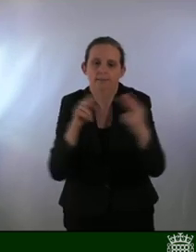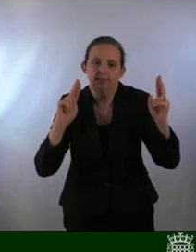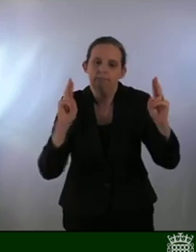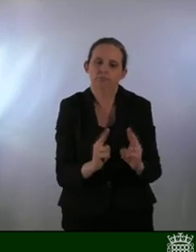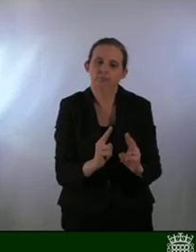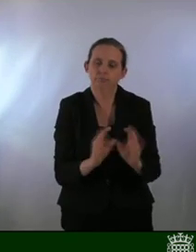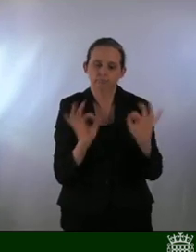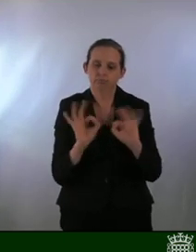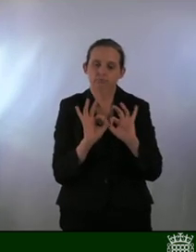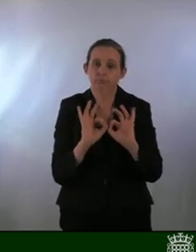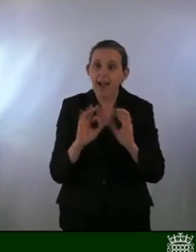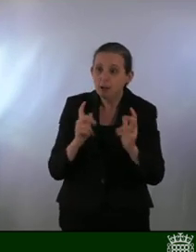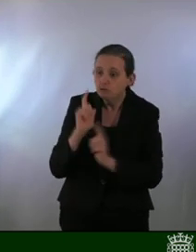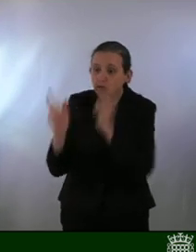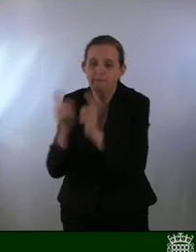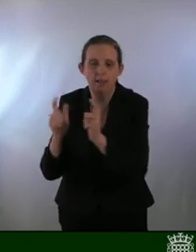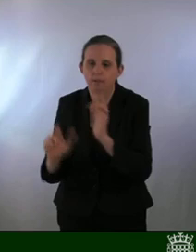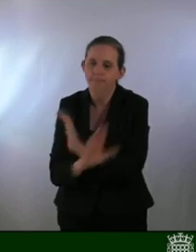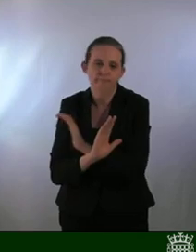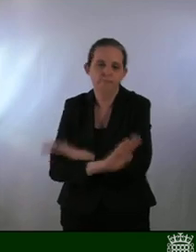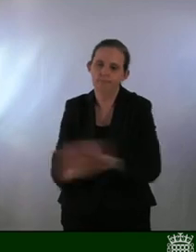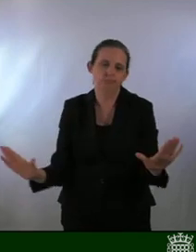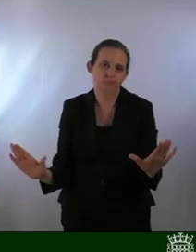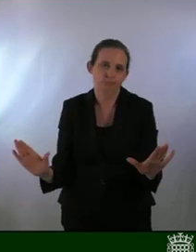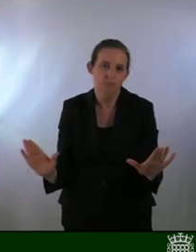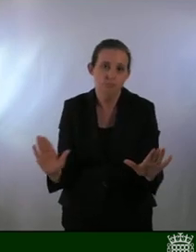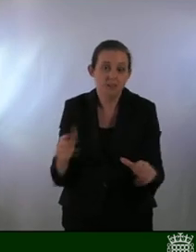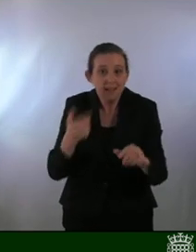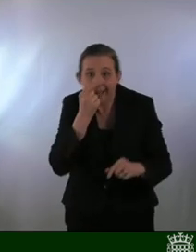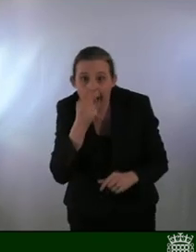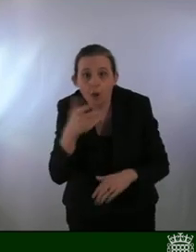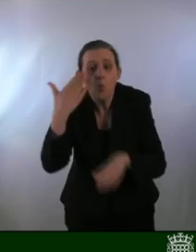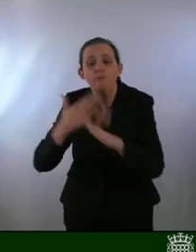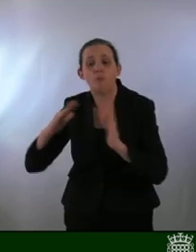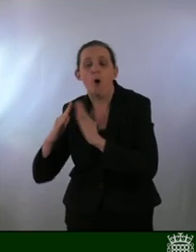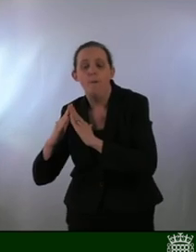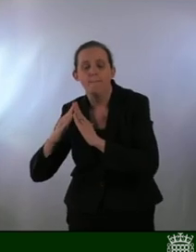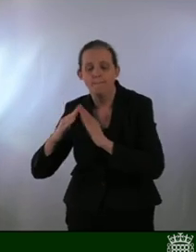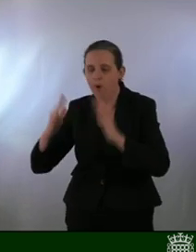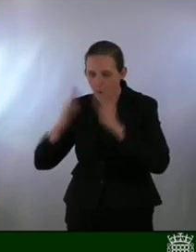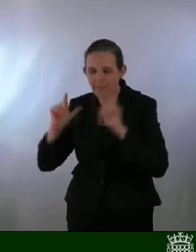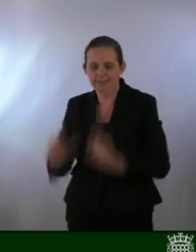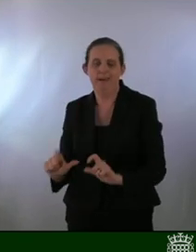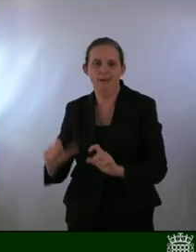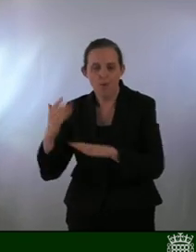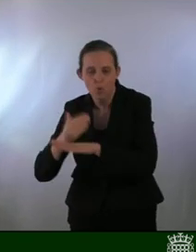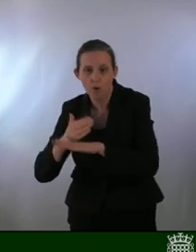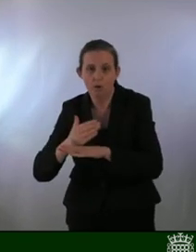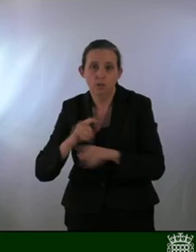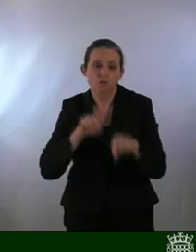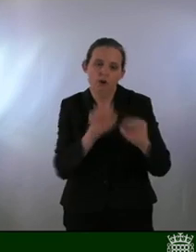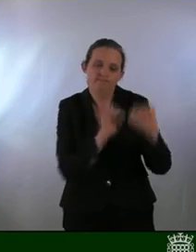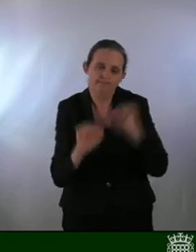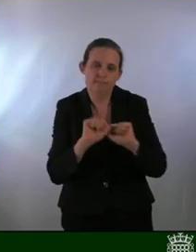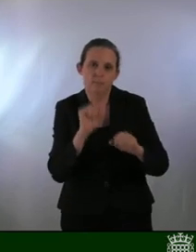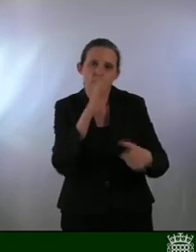travel. We need people to start working from home if they possibly can. We should steer clear of pubs, clubs,